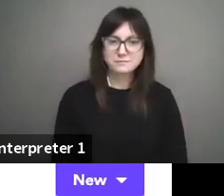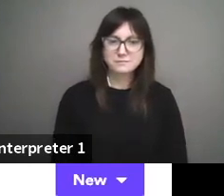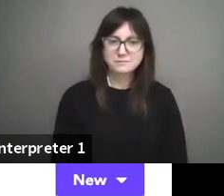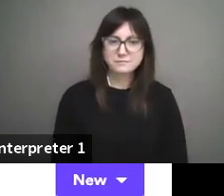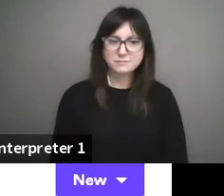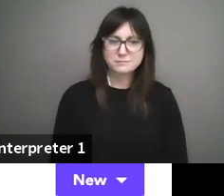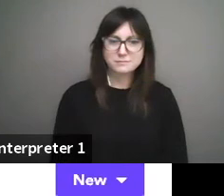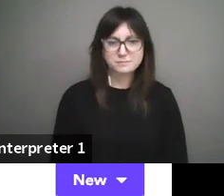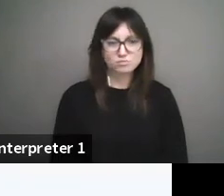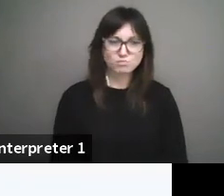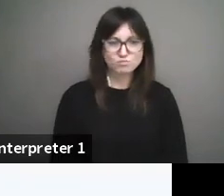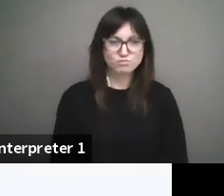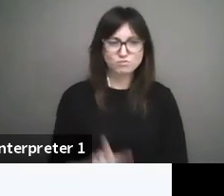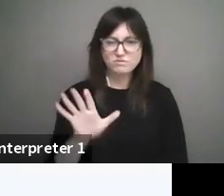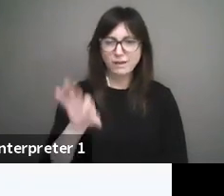let me just pull up a video here.